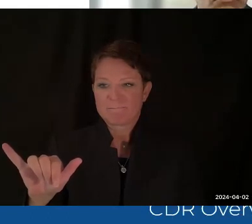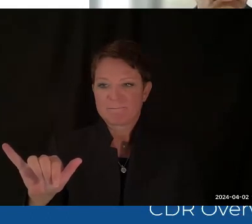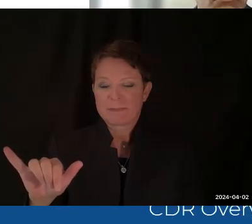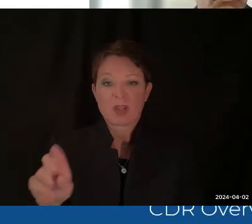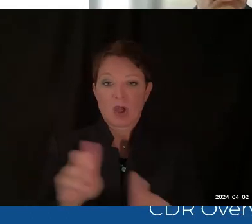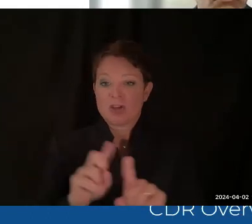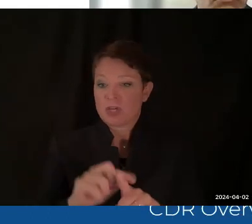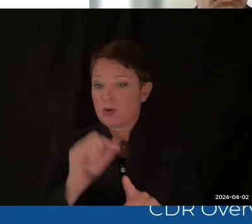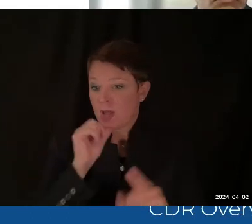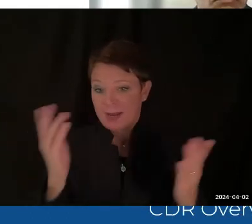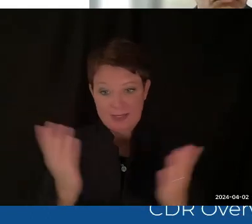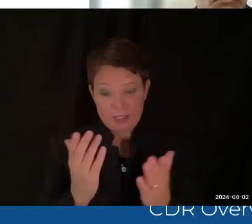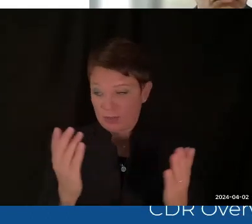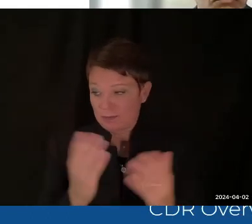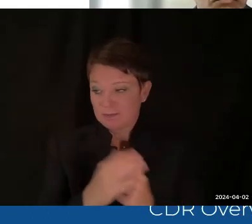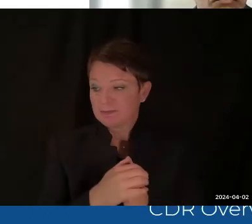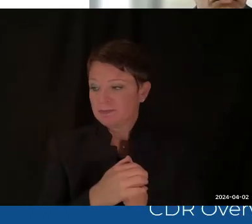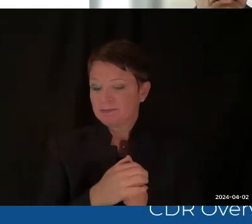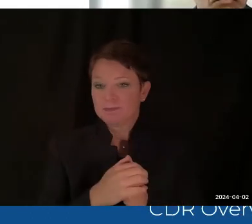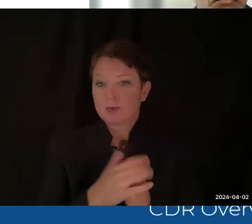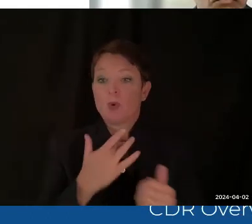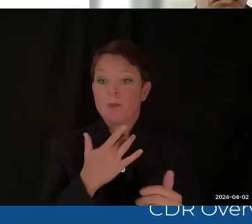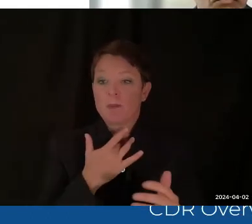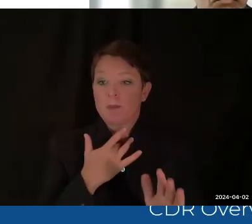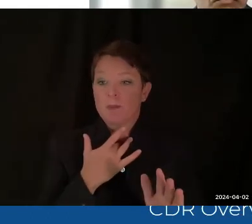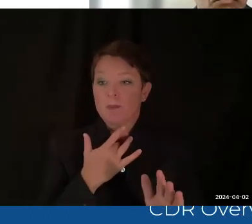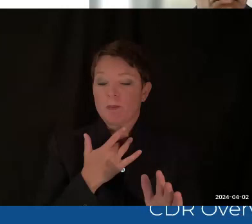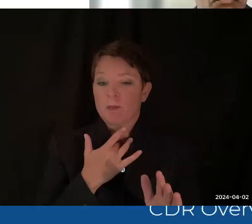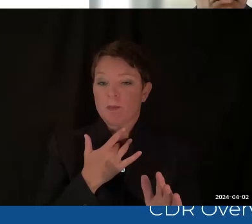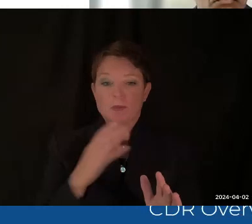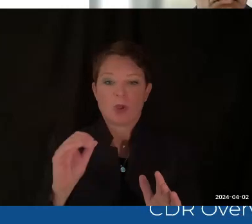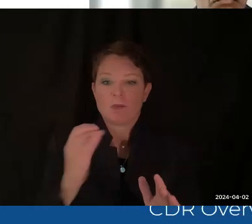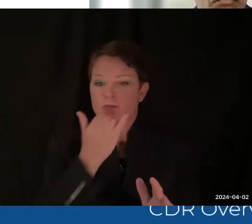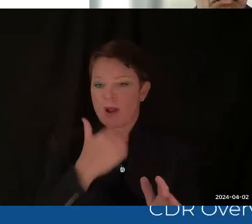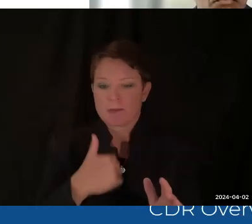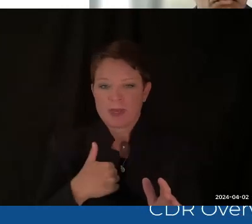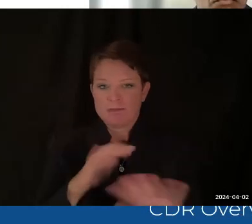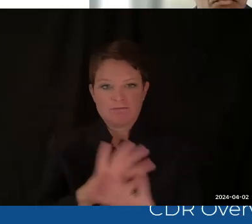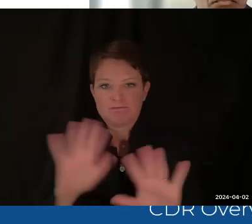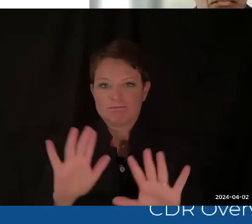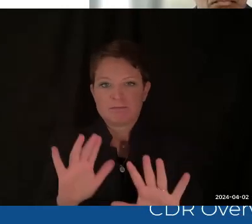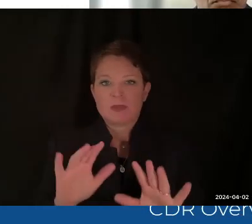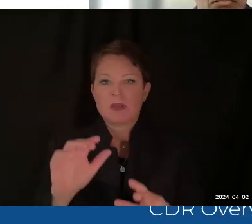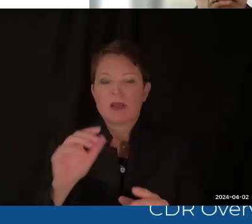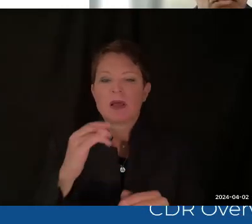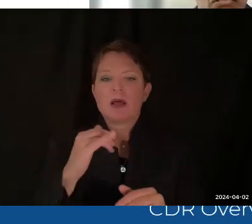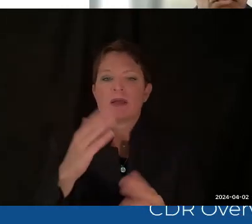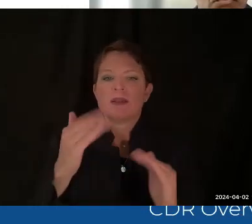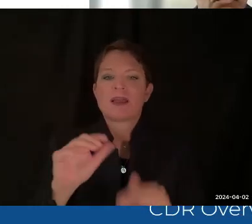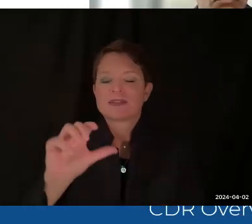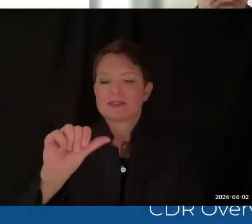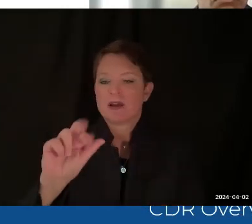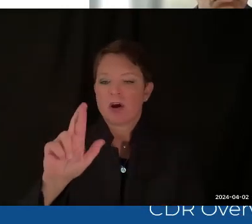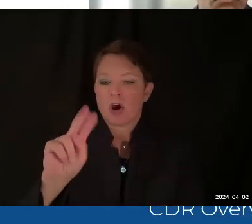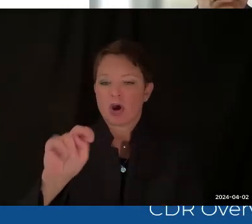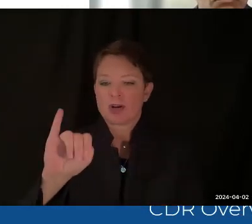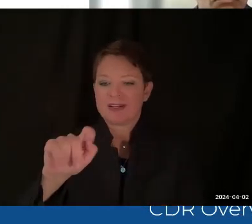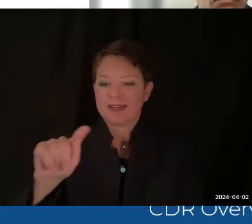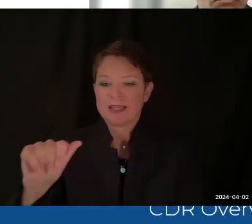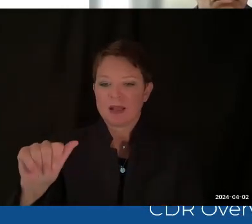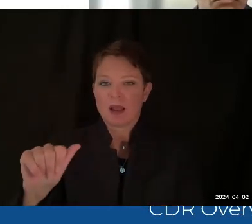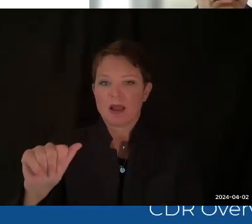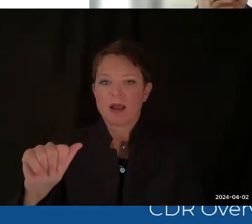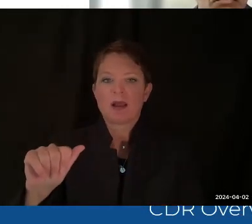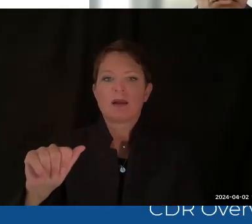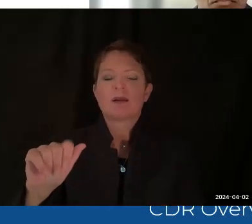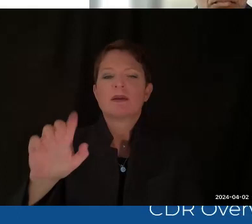Also not seeing them in the nope, not yet. And last for this group of 10